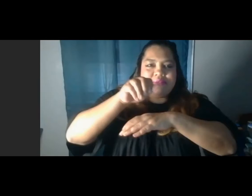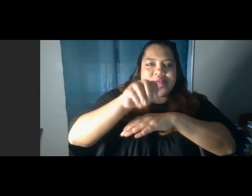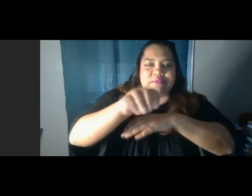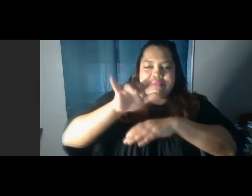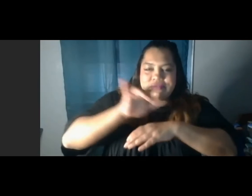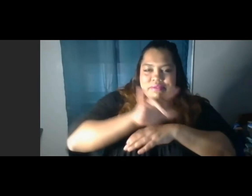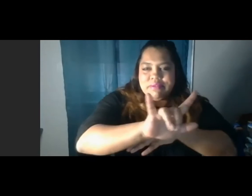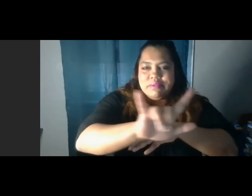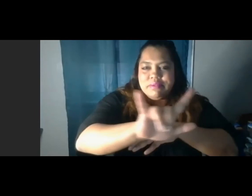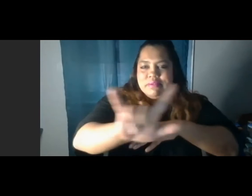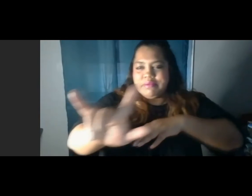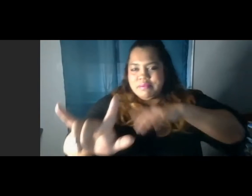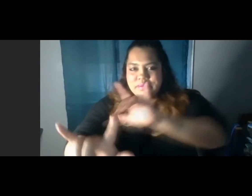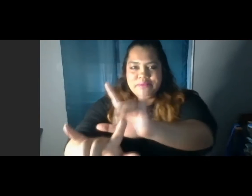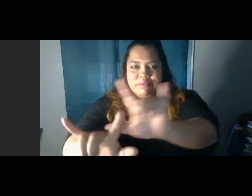love.